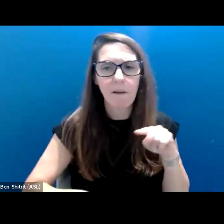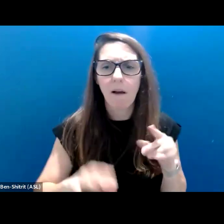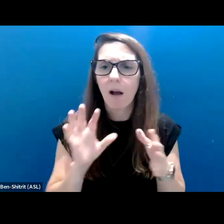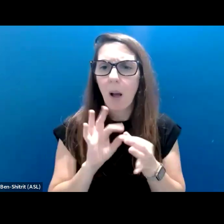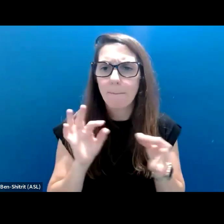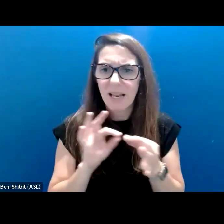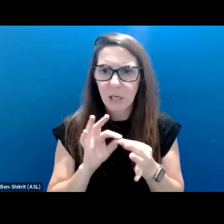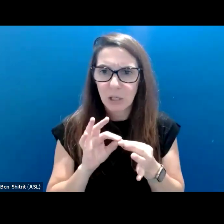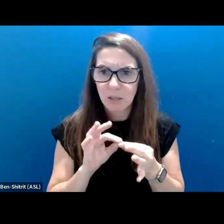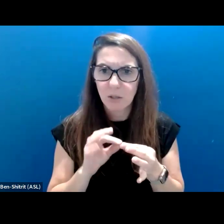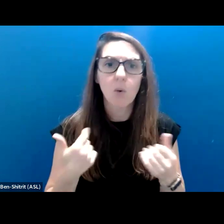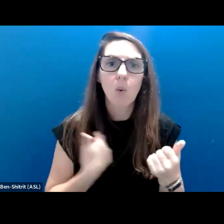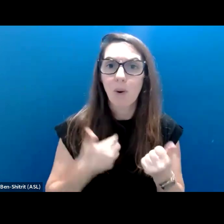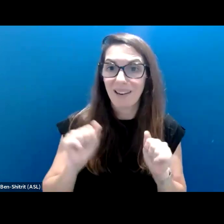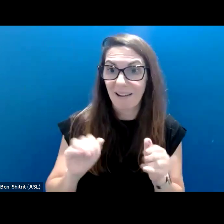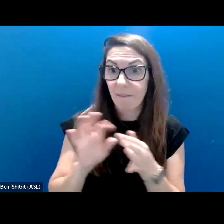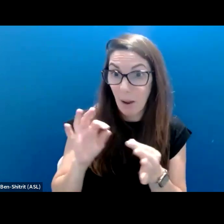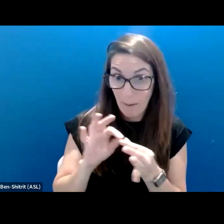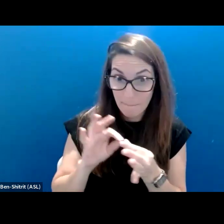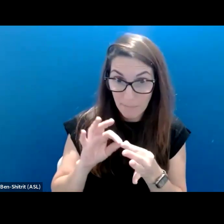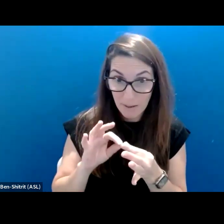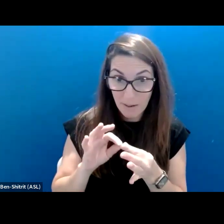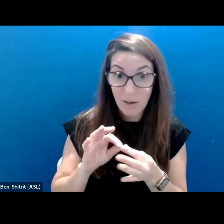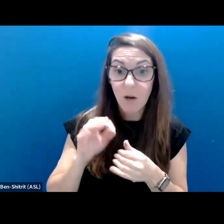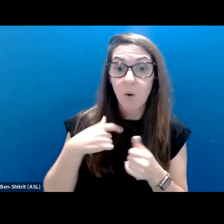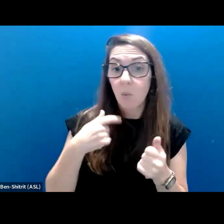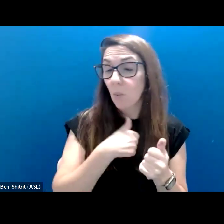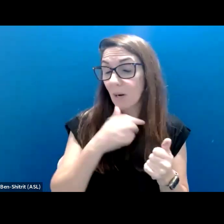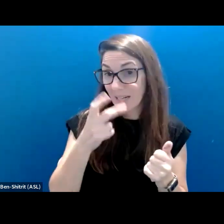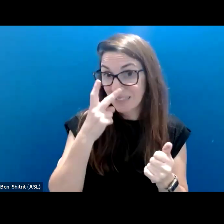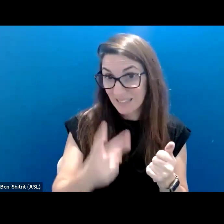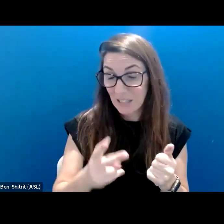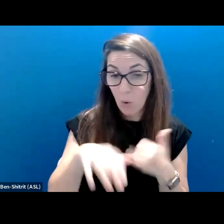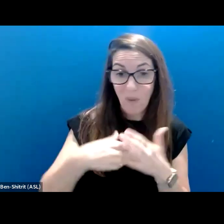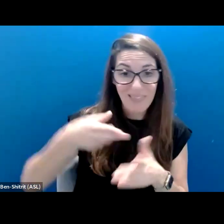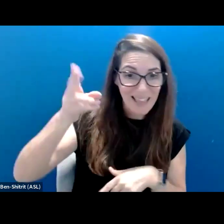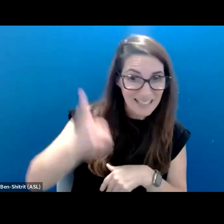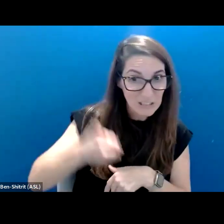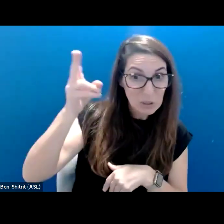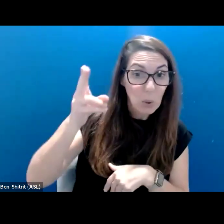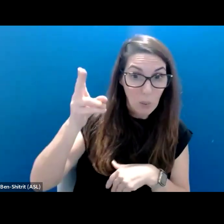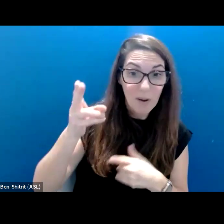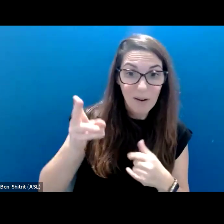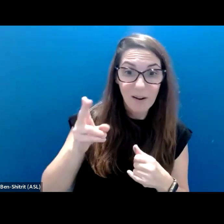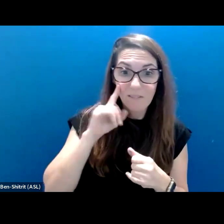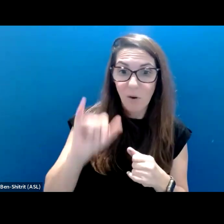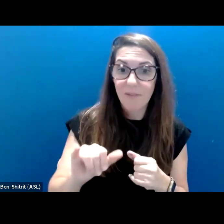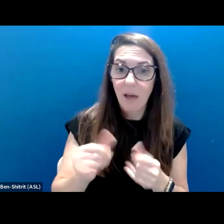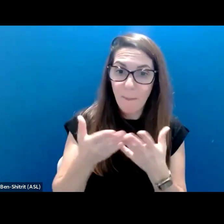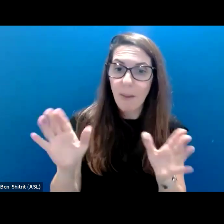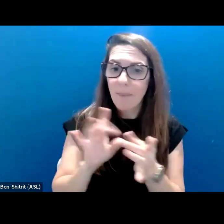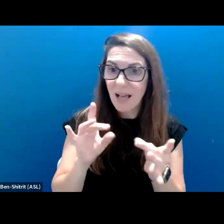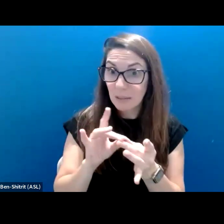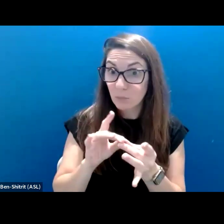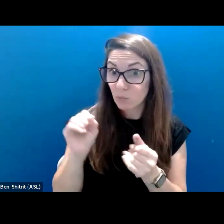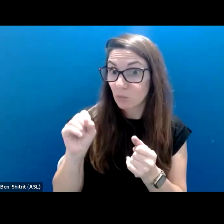That we would be able to comment on it, that the history of all of our comments would be publicly available so that people can see that, so they